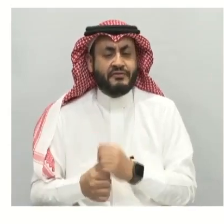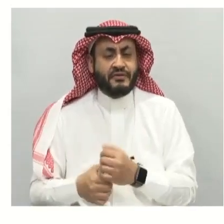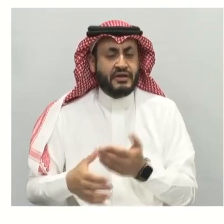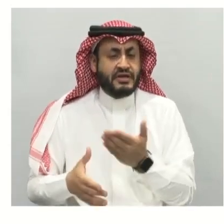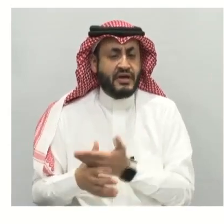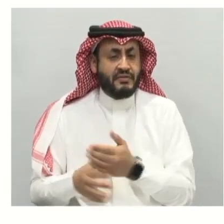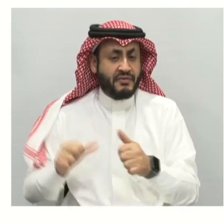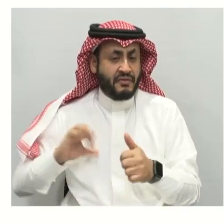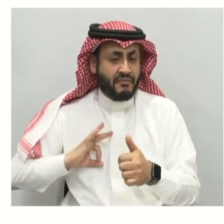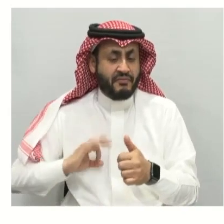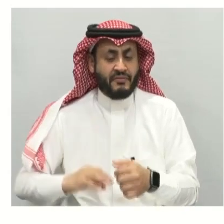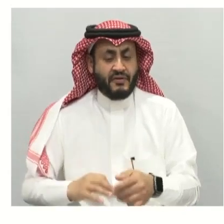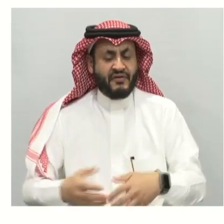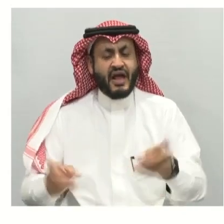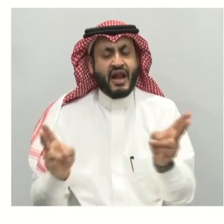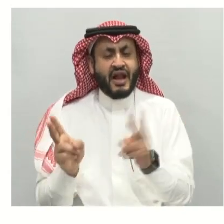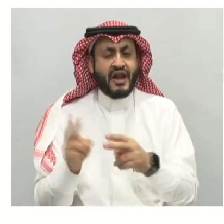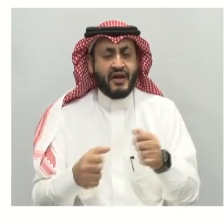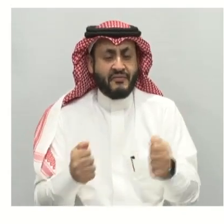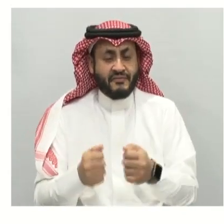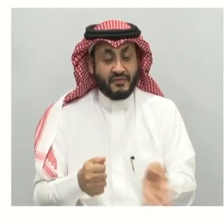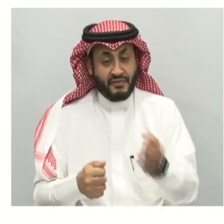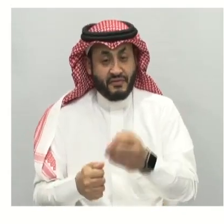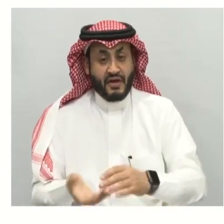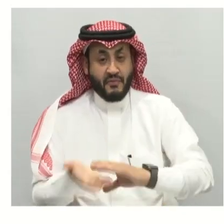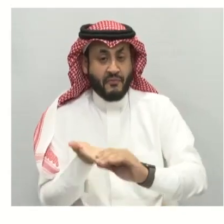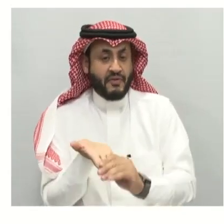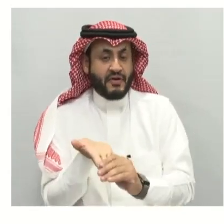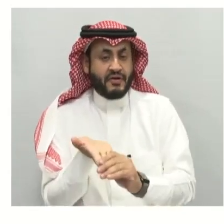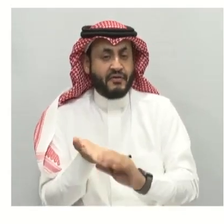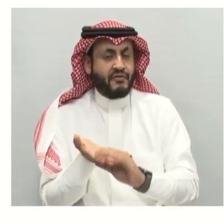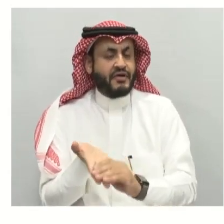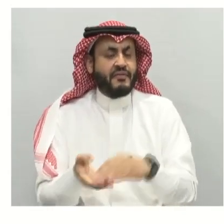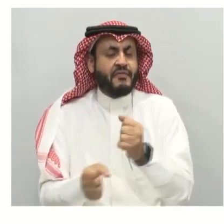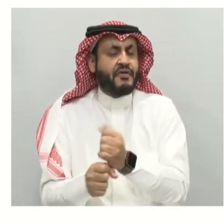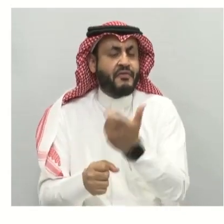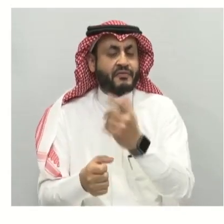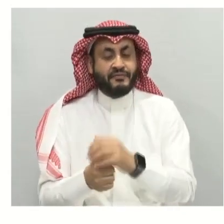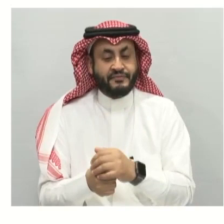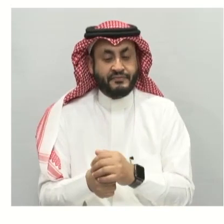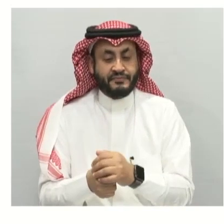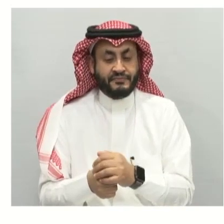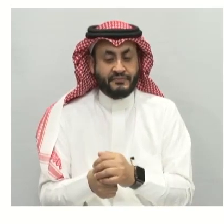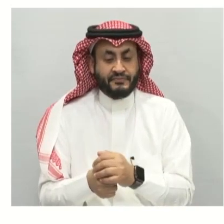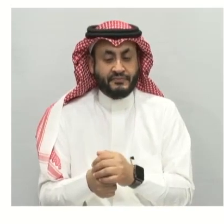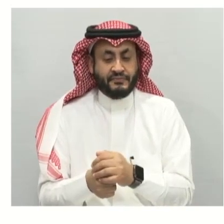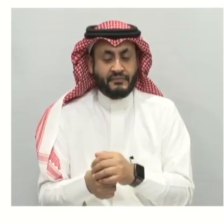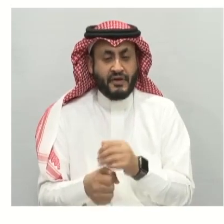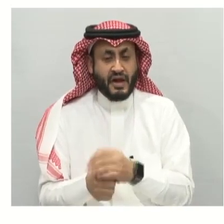And on Wednesday, what does she have on Wednesday? Do you like to play karate? Maybe she has a karate class